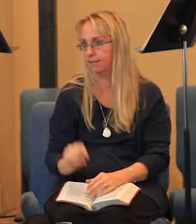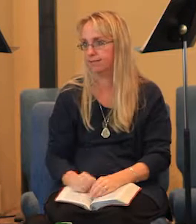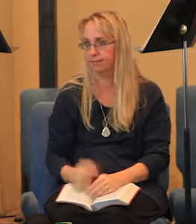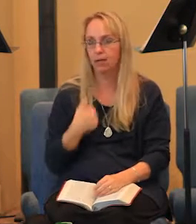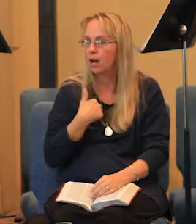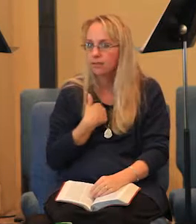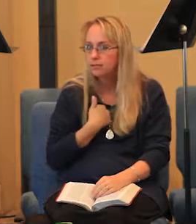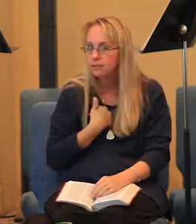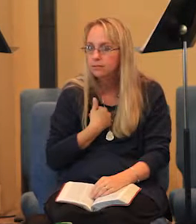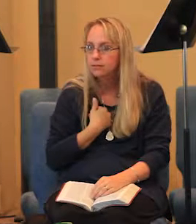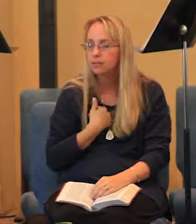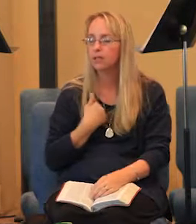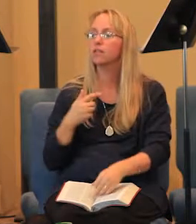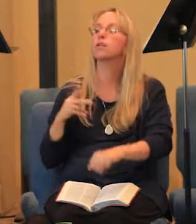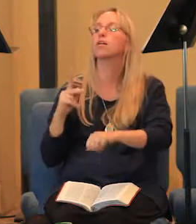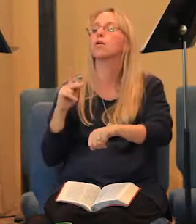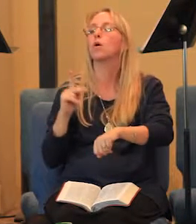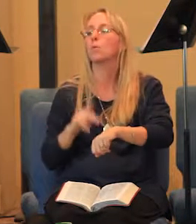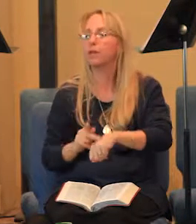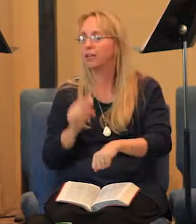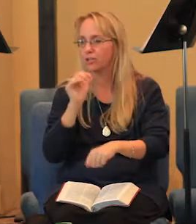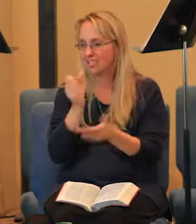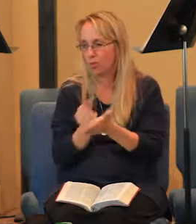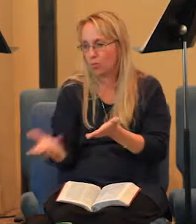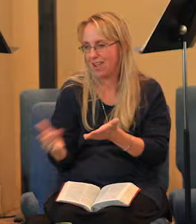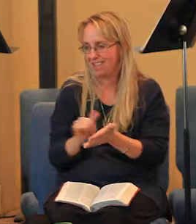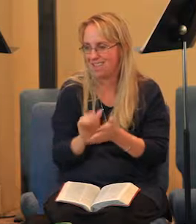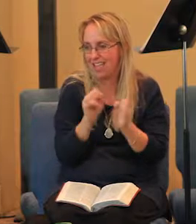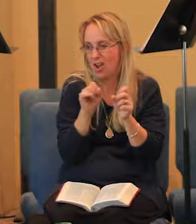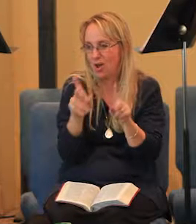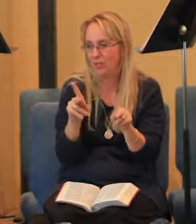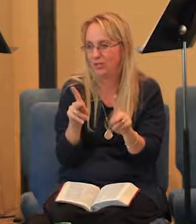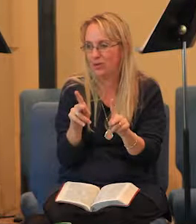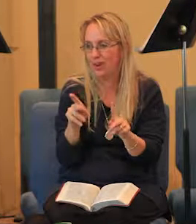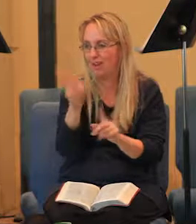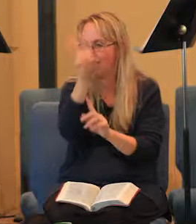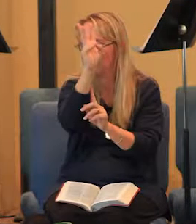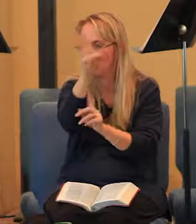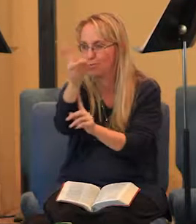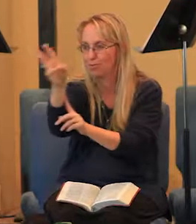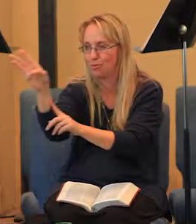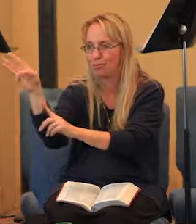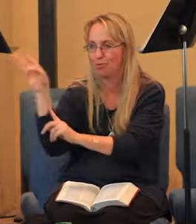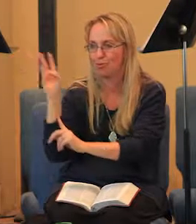it. And so Peter didn't waste this opportunity